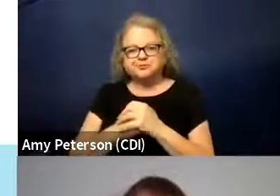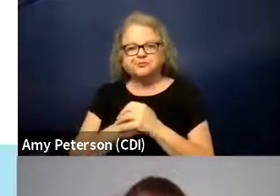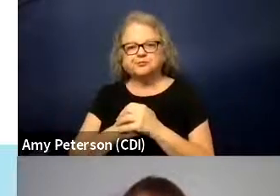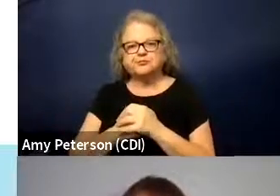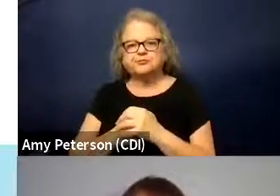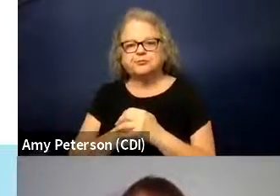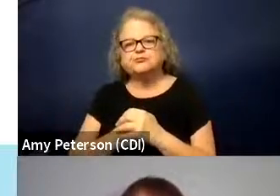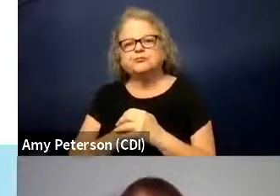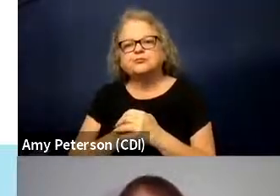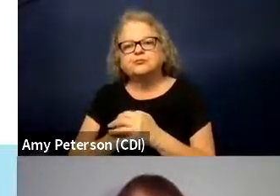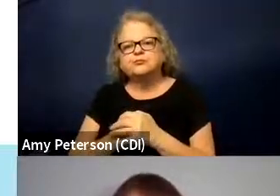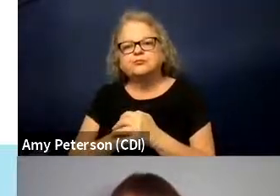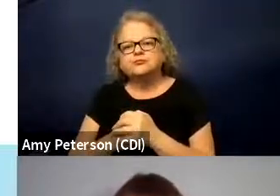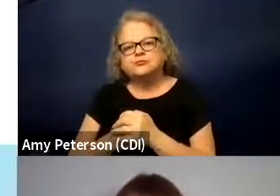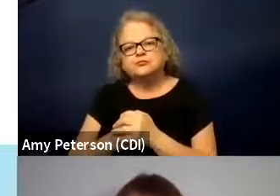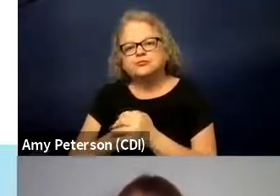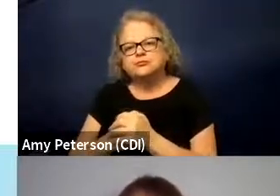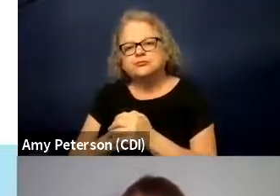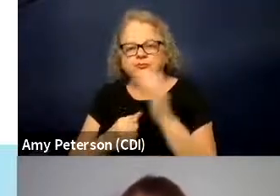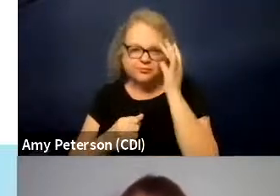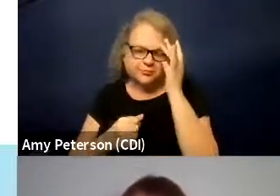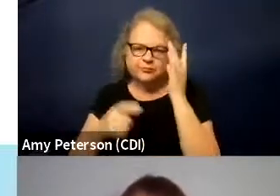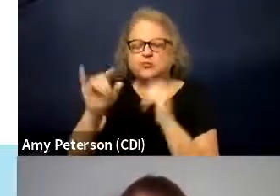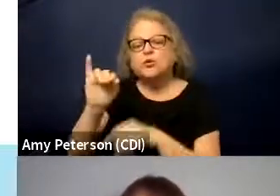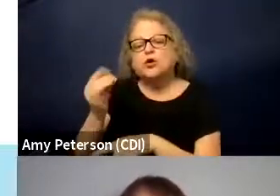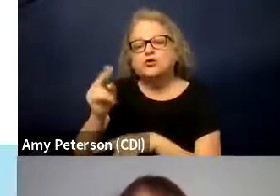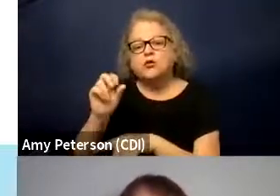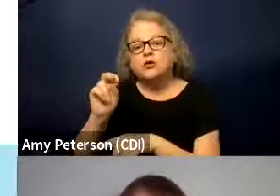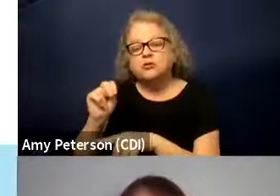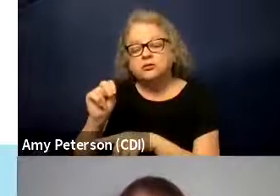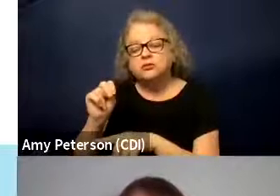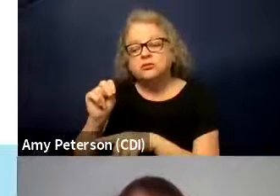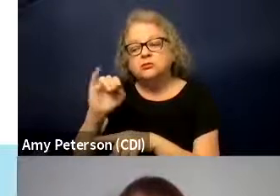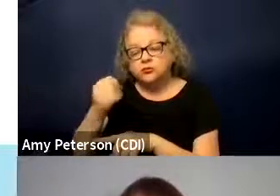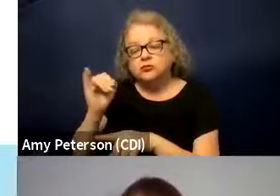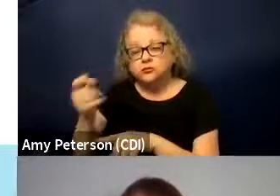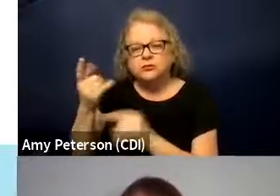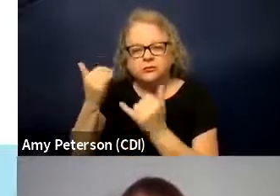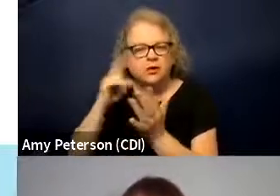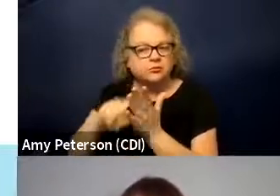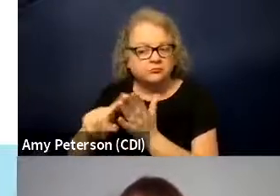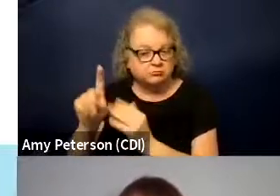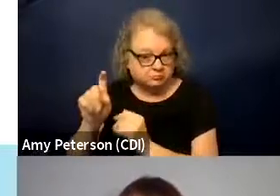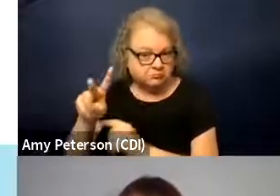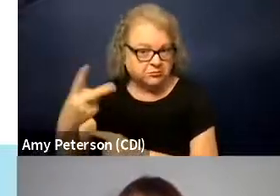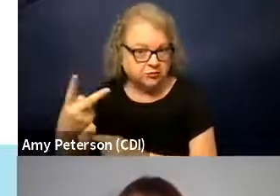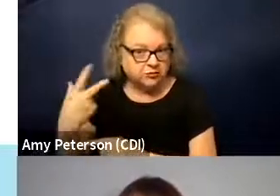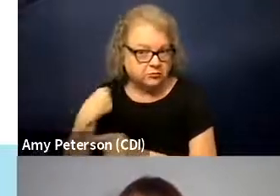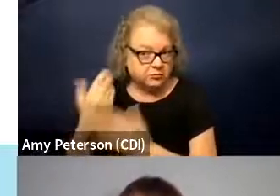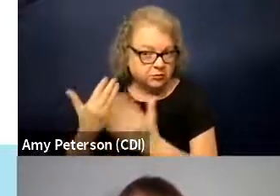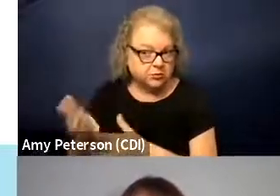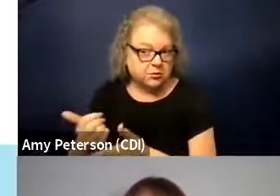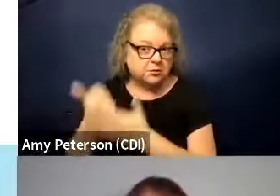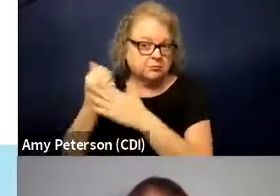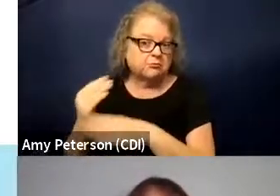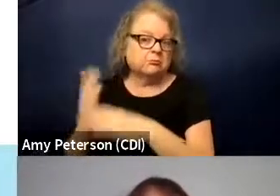higher protection. It does look like a second dose would give you higher protection with the Johnson & Johnson